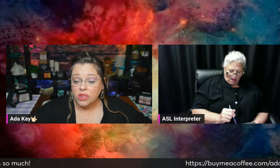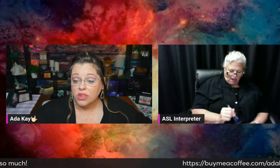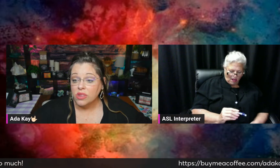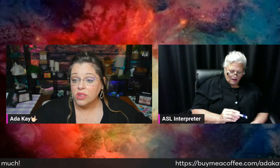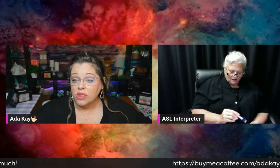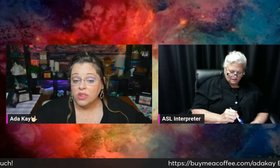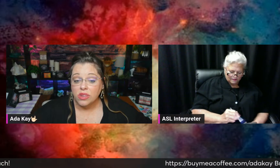Mm-hmm.